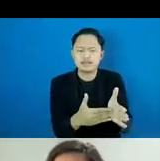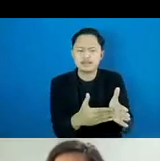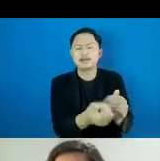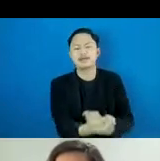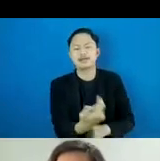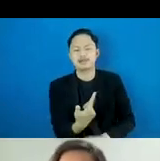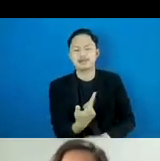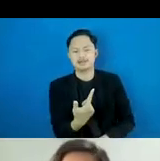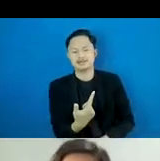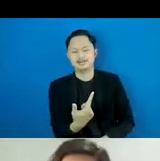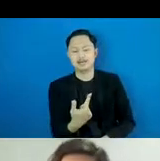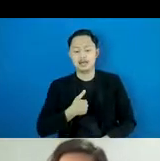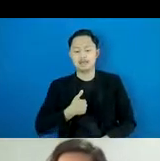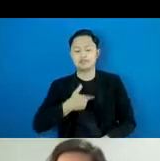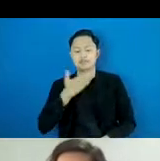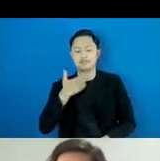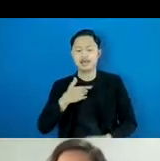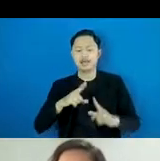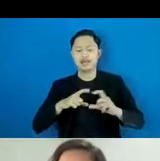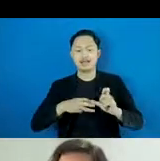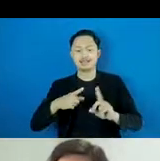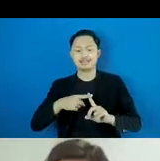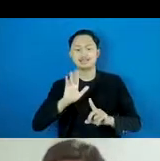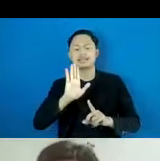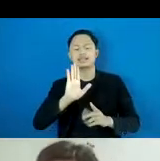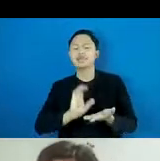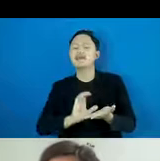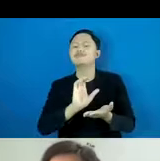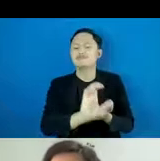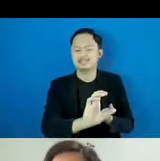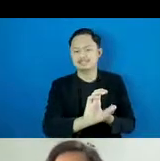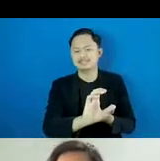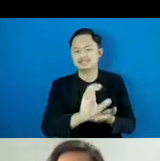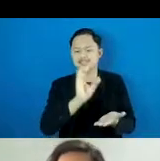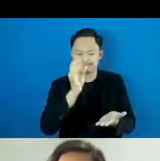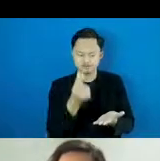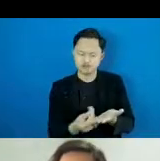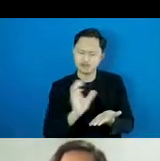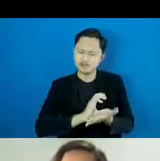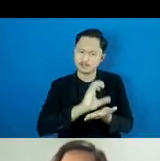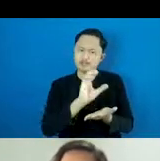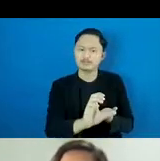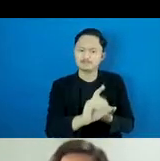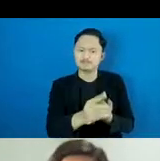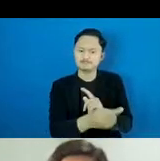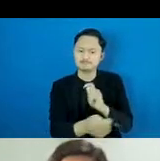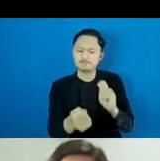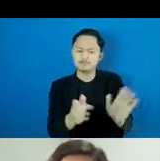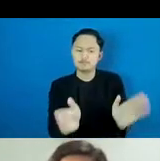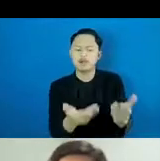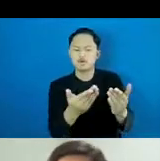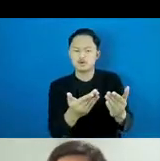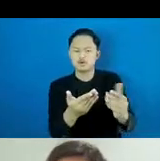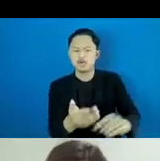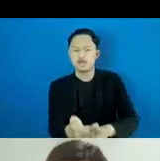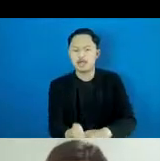is going to invest in the high capital costs that we need for the transition and make it this available